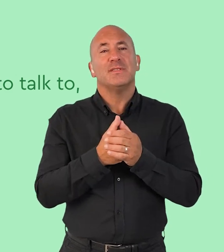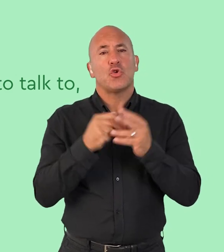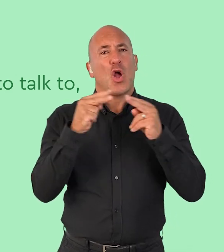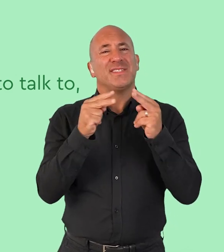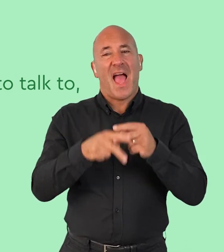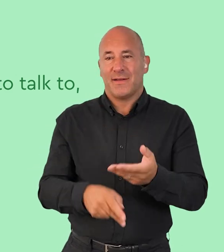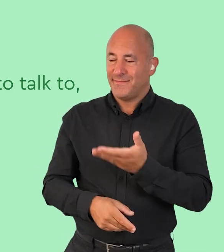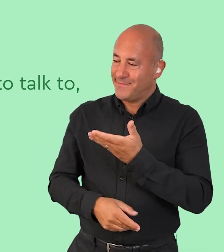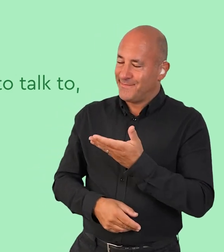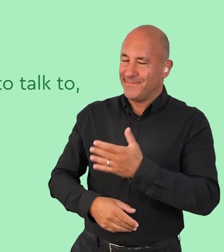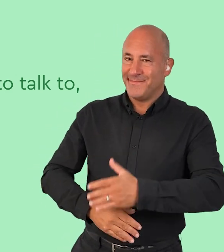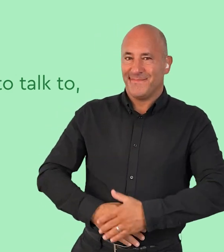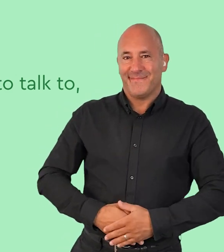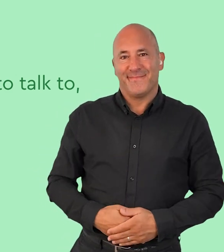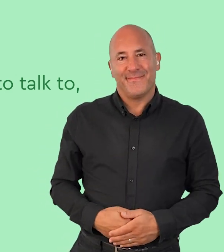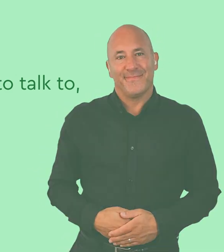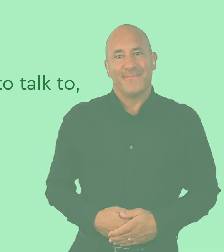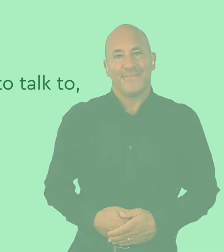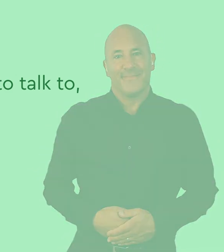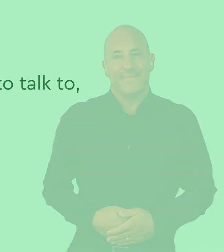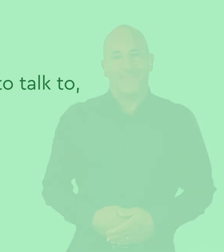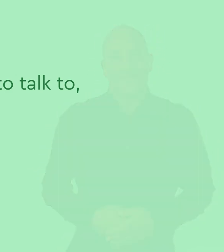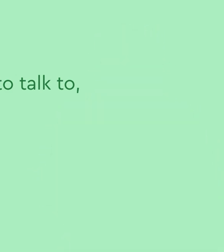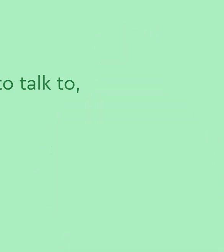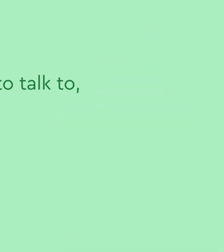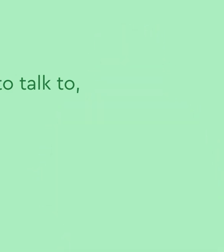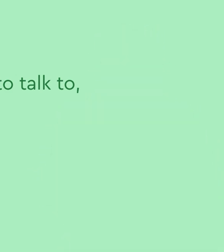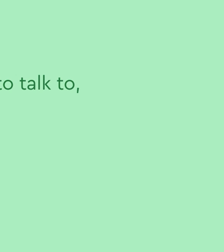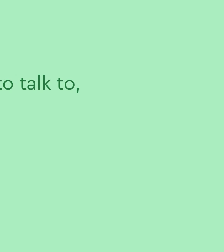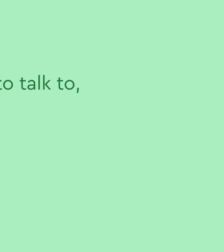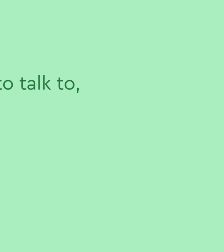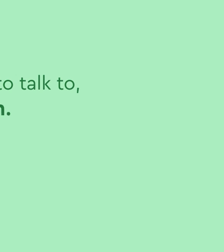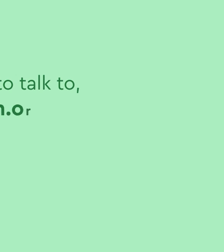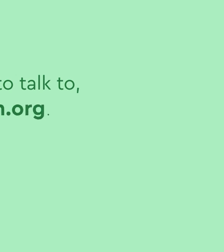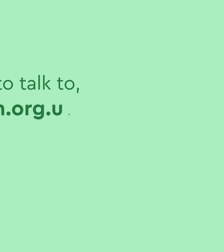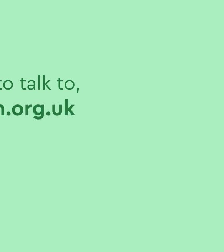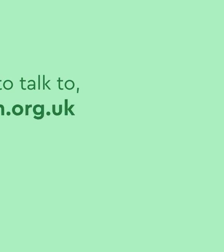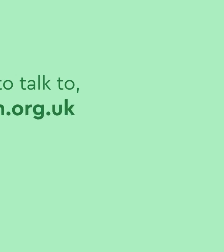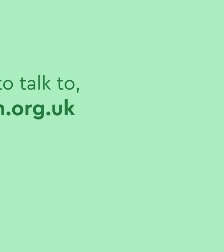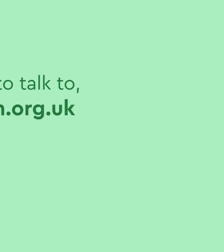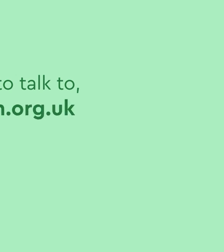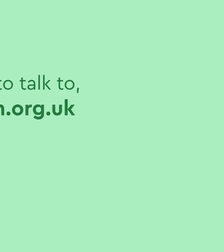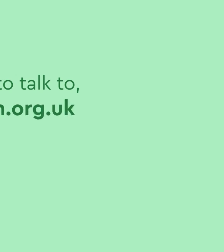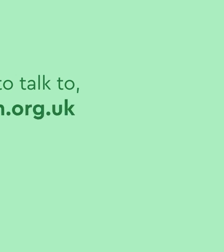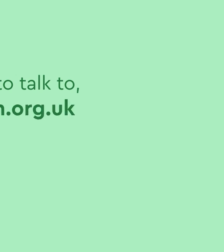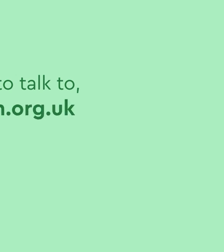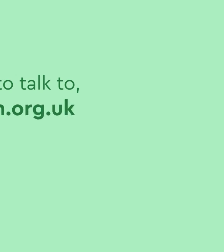0808 808 0000 or visit macmillan.org.uk.